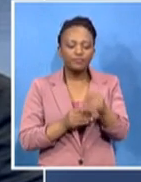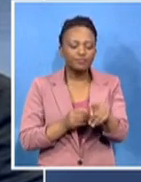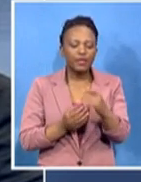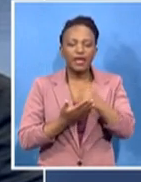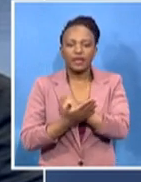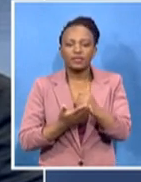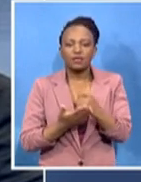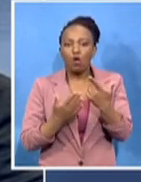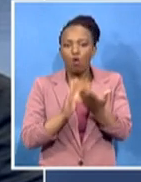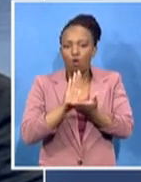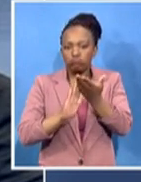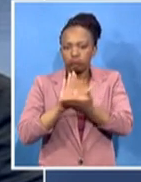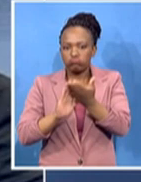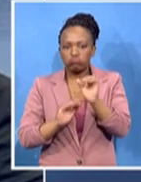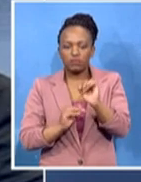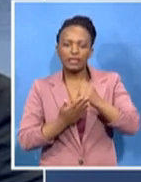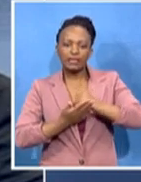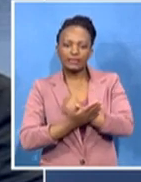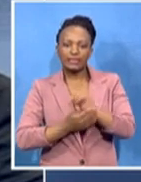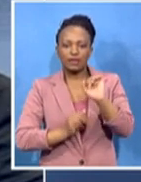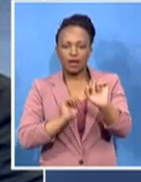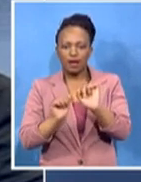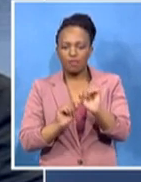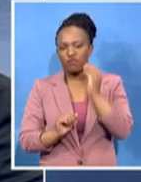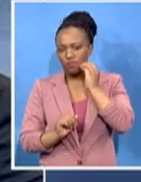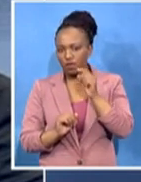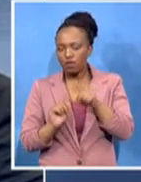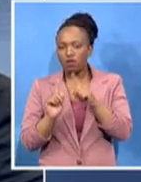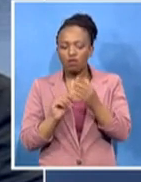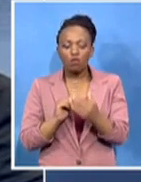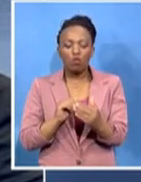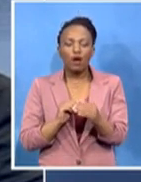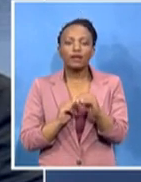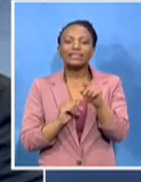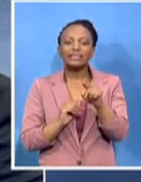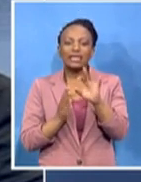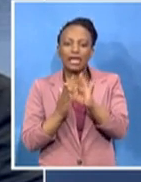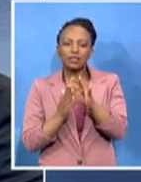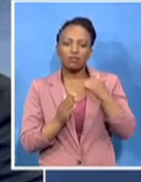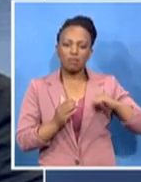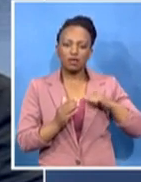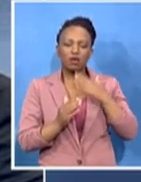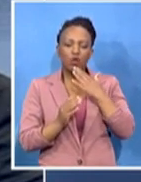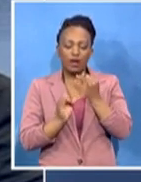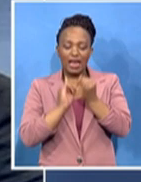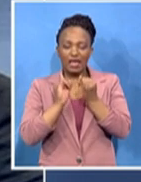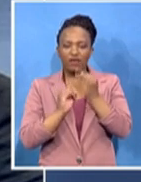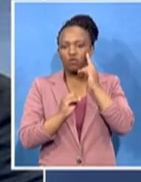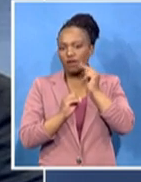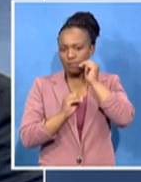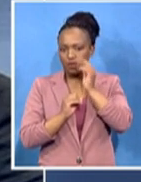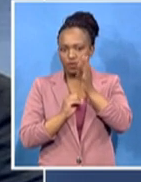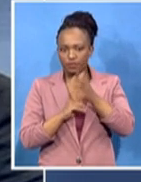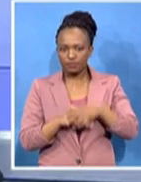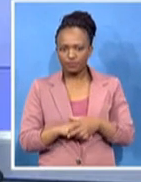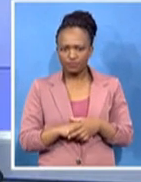registration details. So as I said, the by-elections will be on the 11th of November. Did you say 600,000 voters